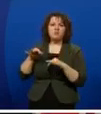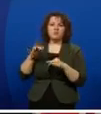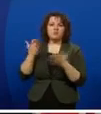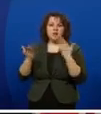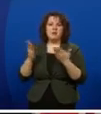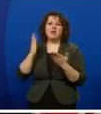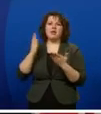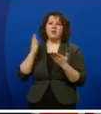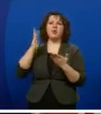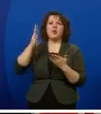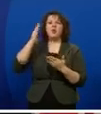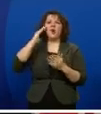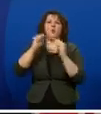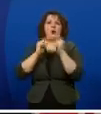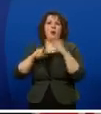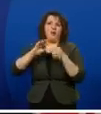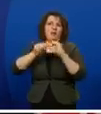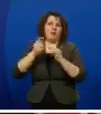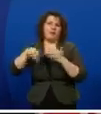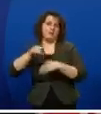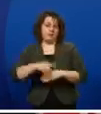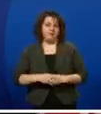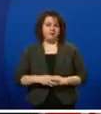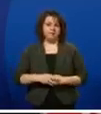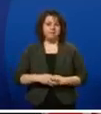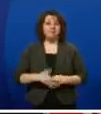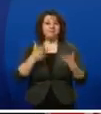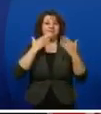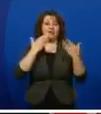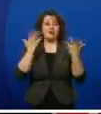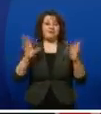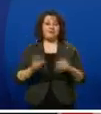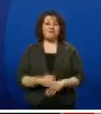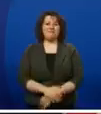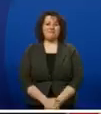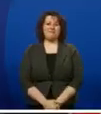look like next week. Okay?